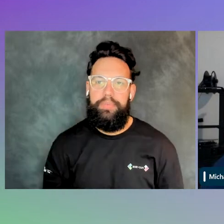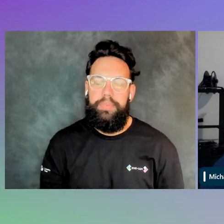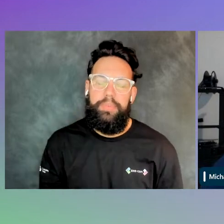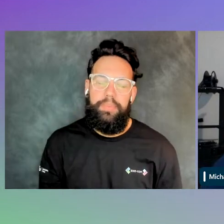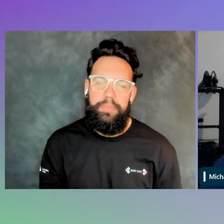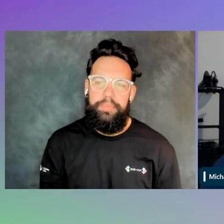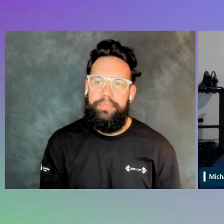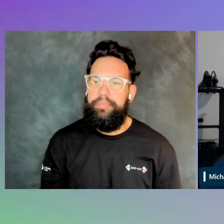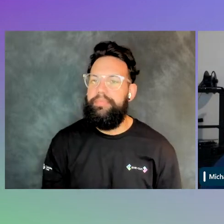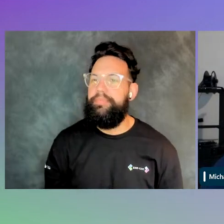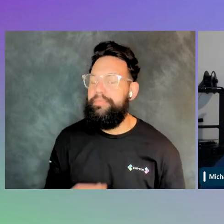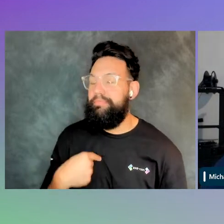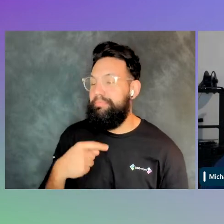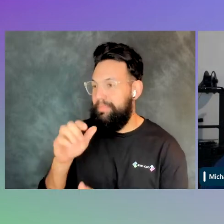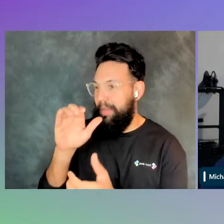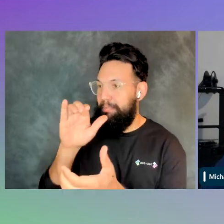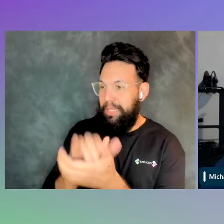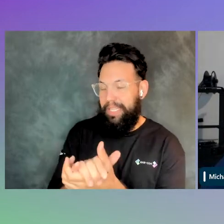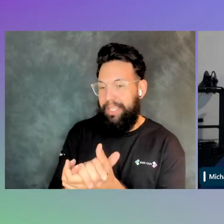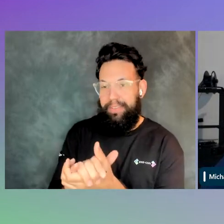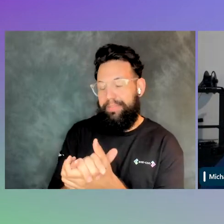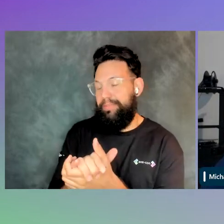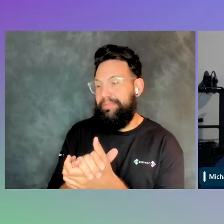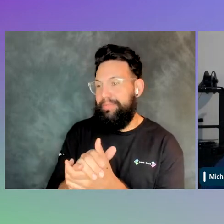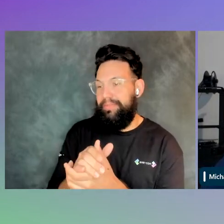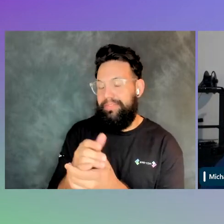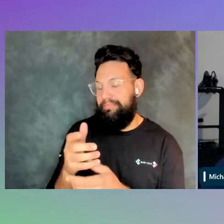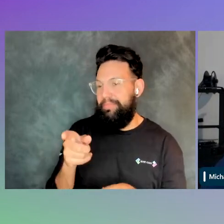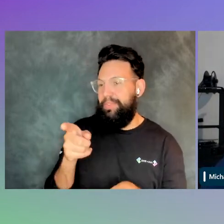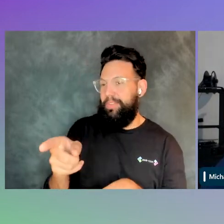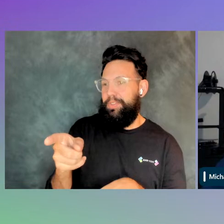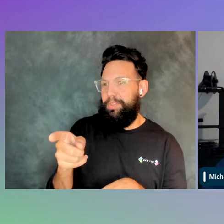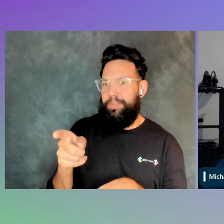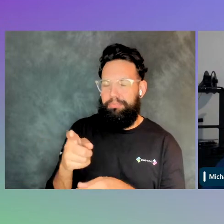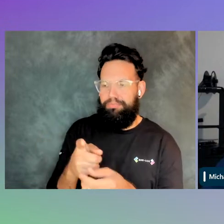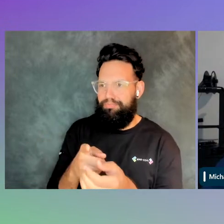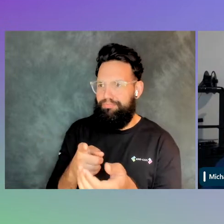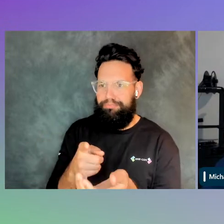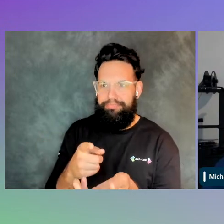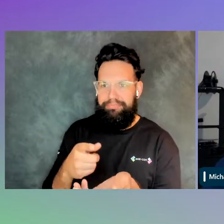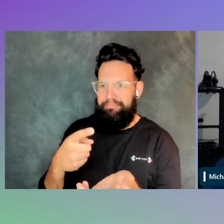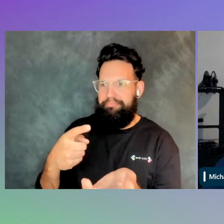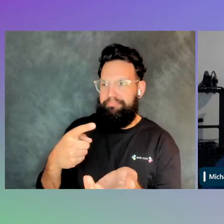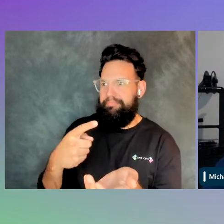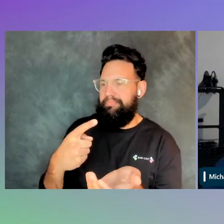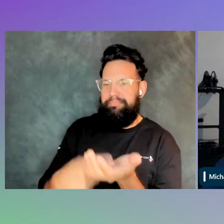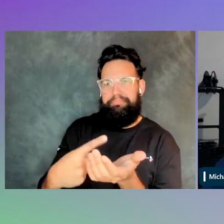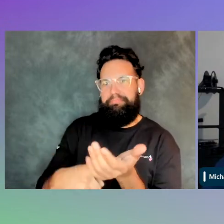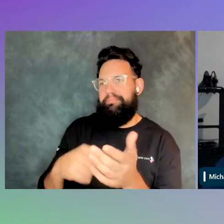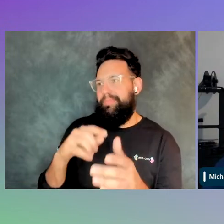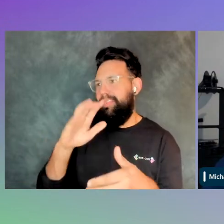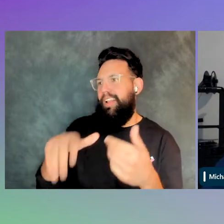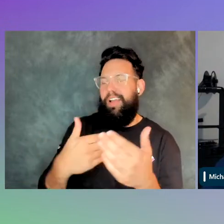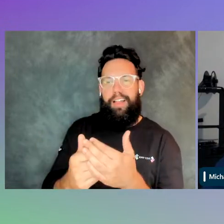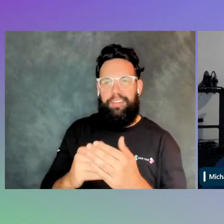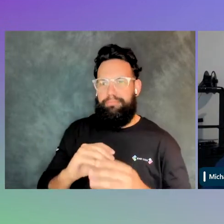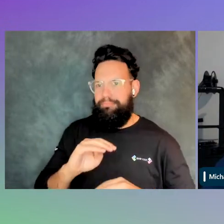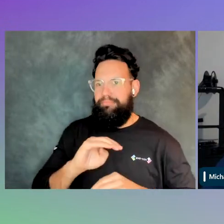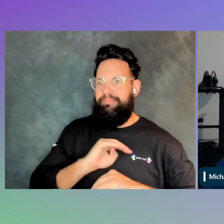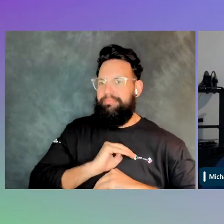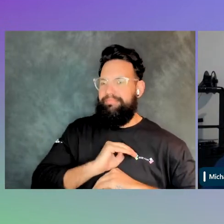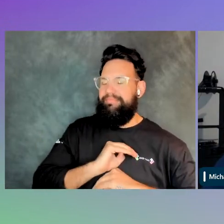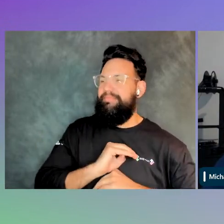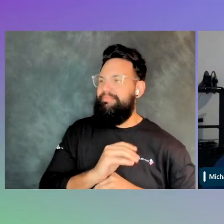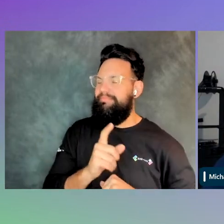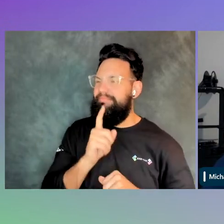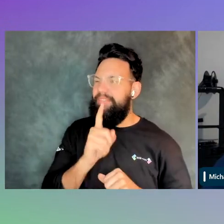I believe you've covered what there is to say. I mean, look at the methods that you